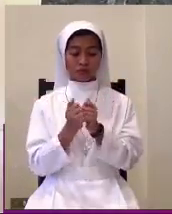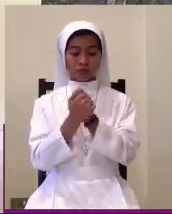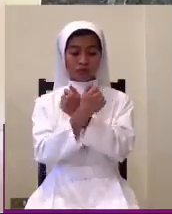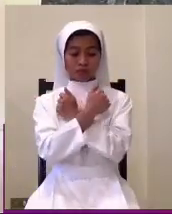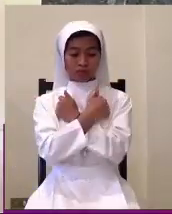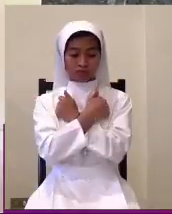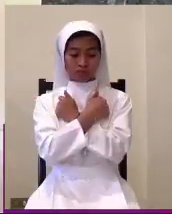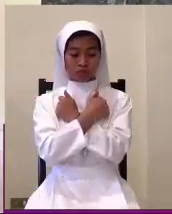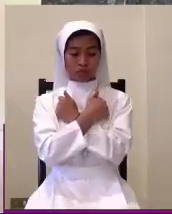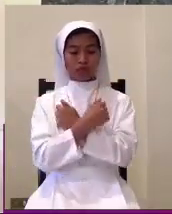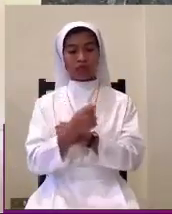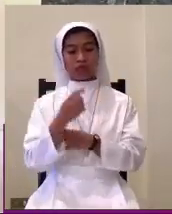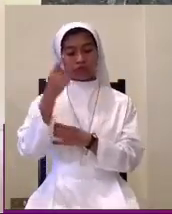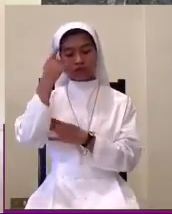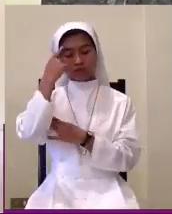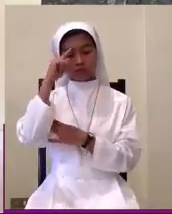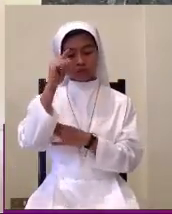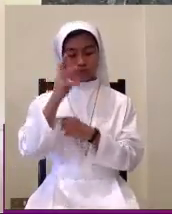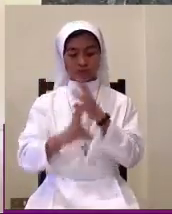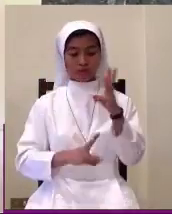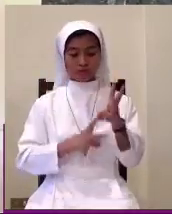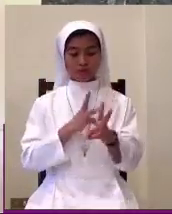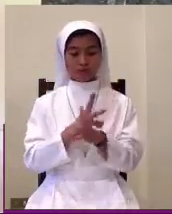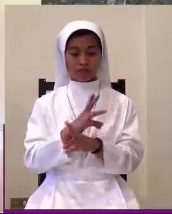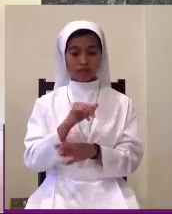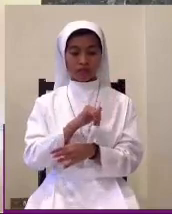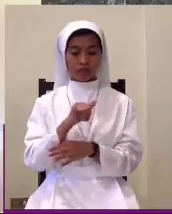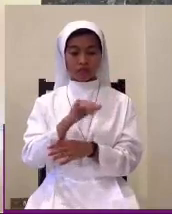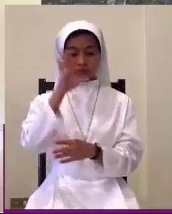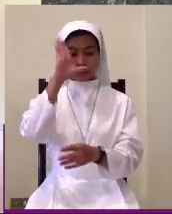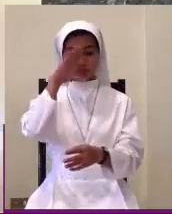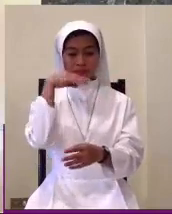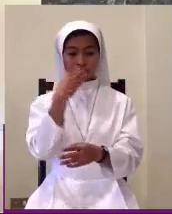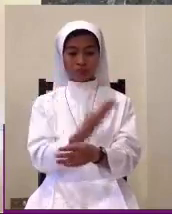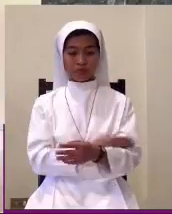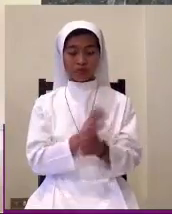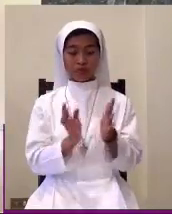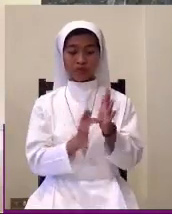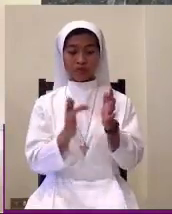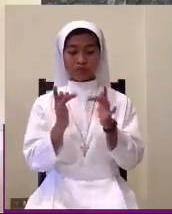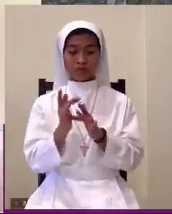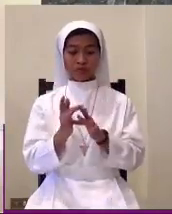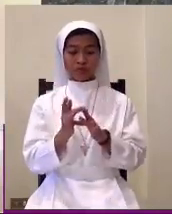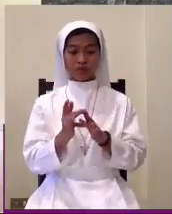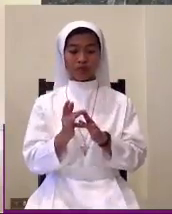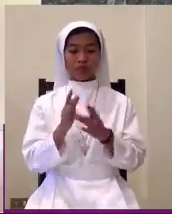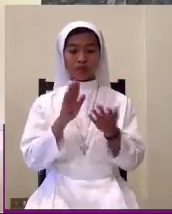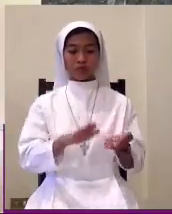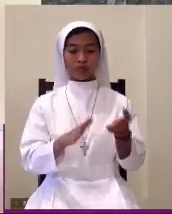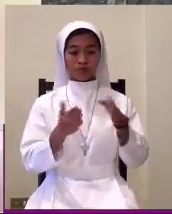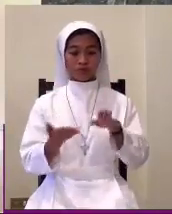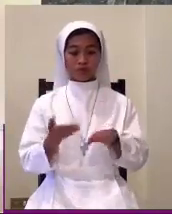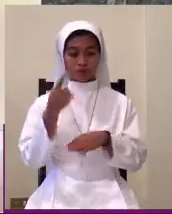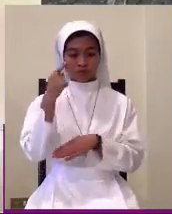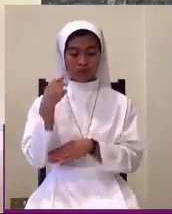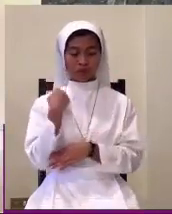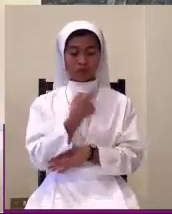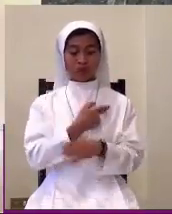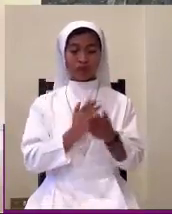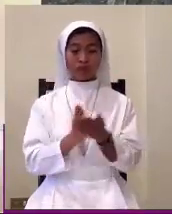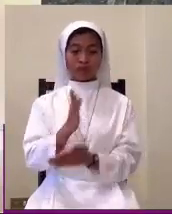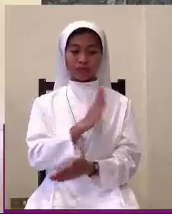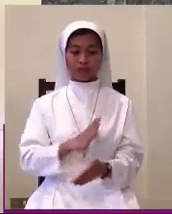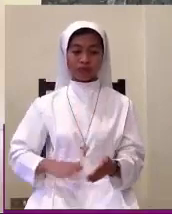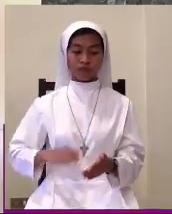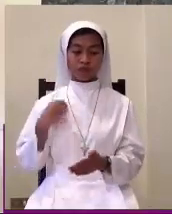love for the world, your Son handed himself over to death. Through our Lord Jesus Christ,